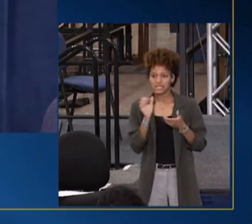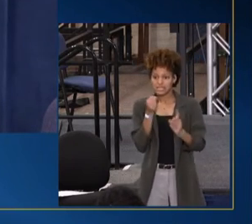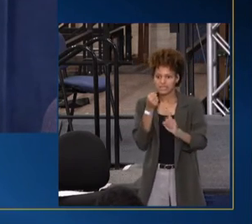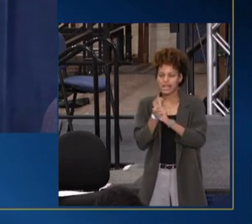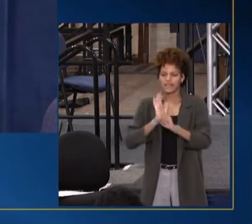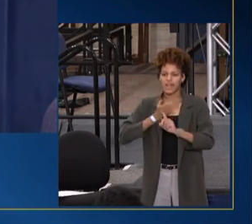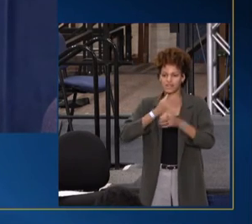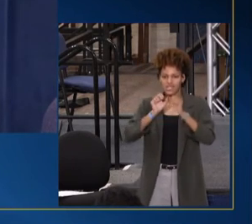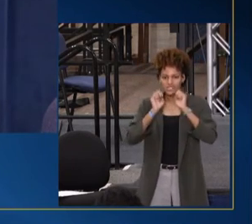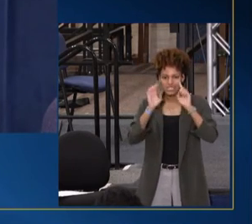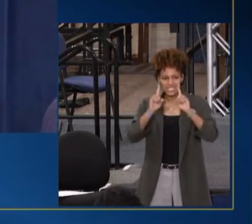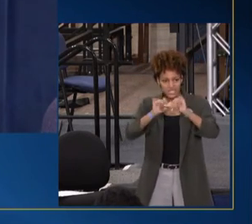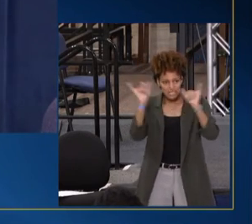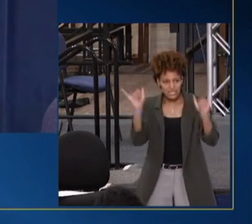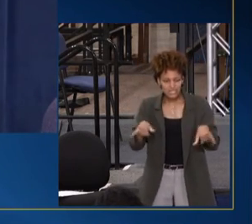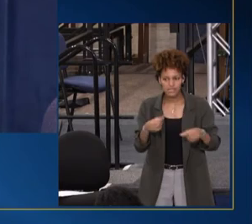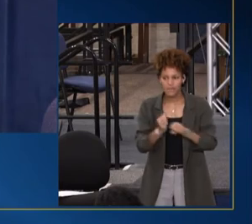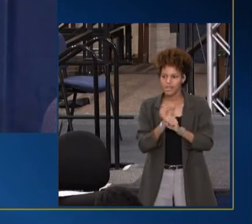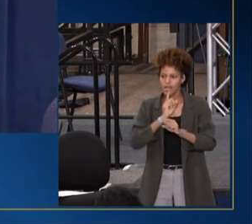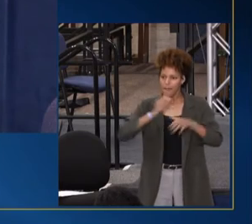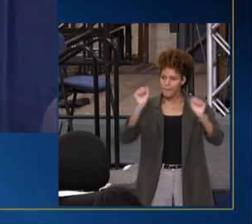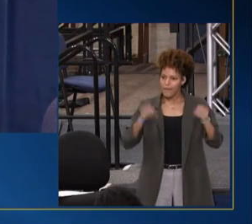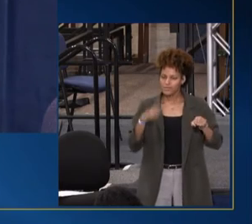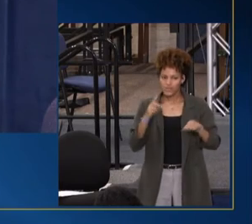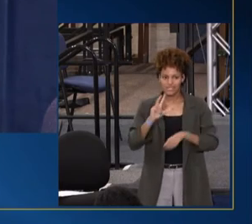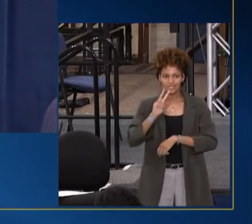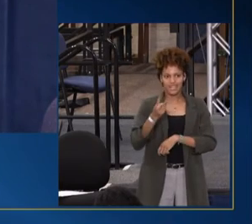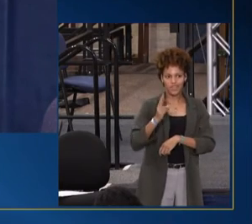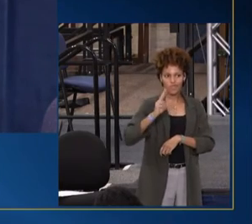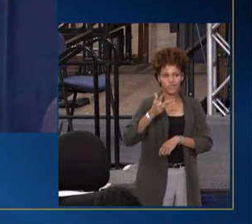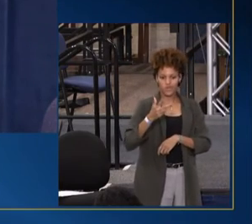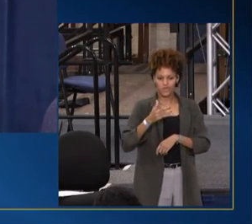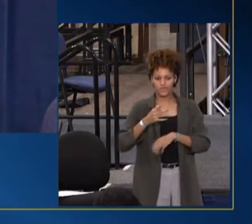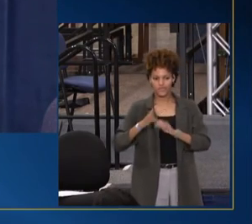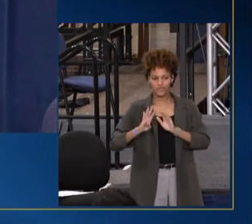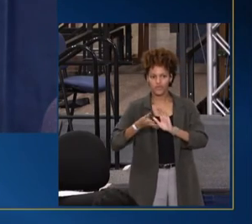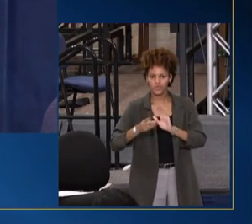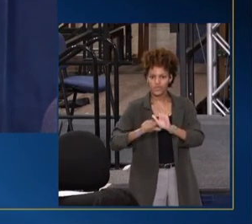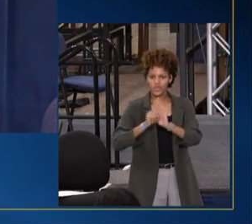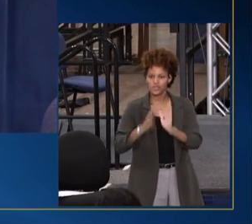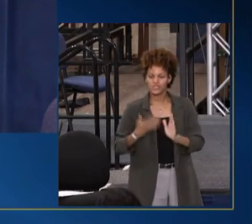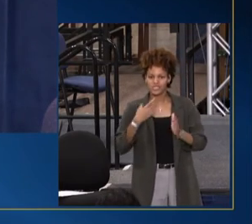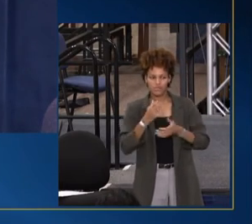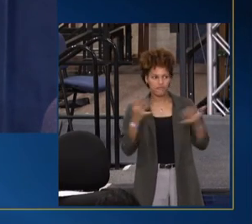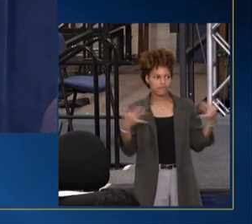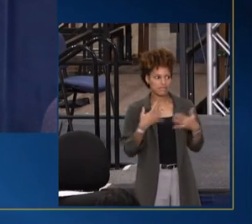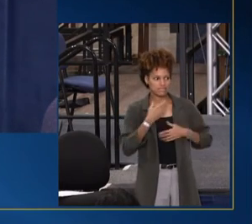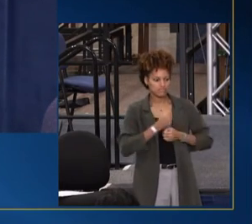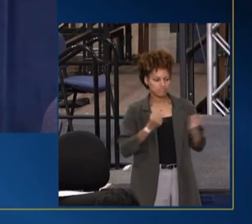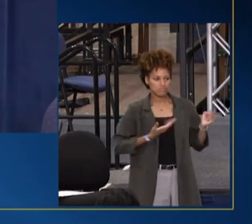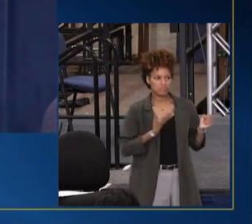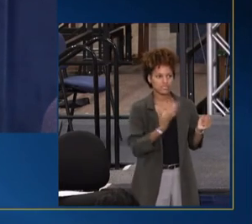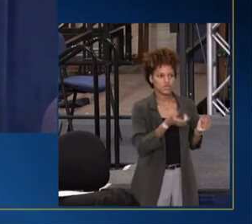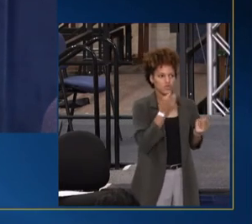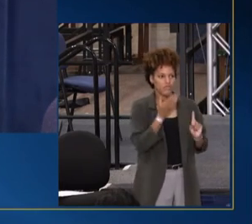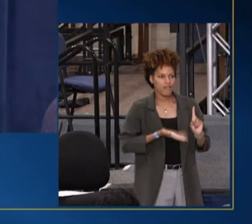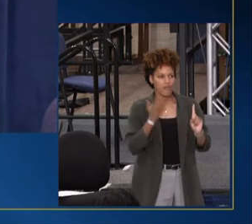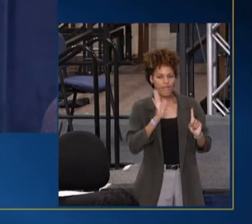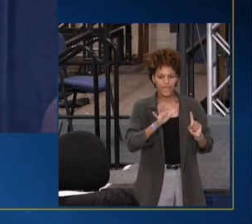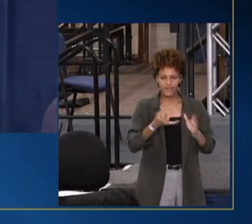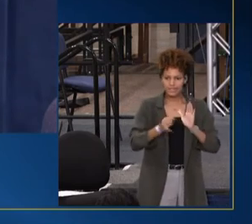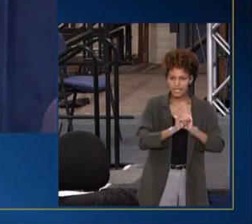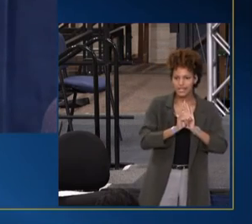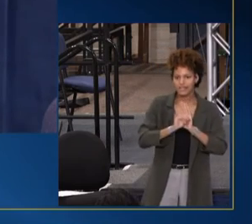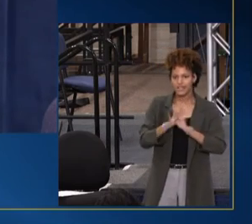on our education system. It would make it possible for second and third and fourth graders to be afraid to say who they are, to talk about their sexual orientation, their gender